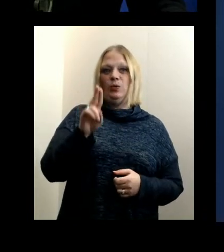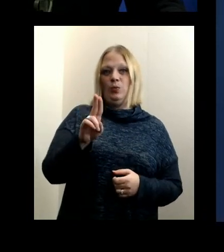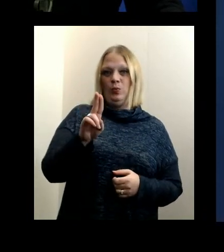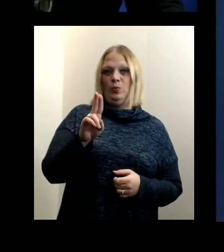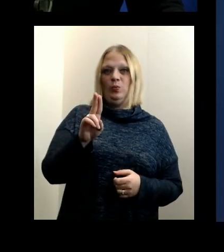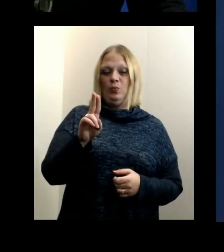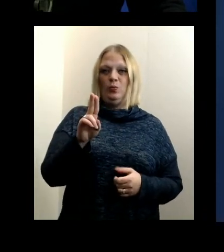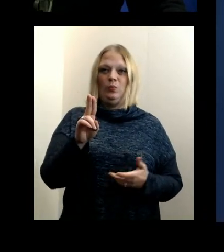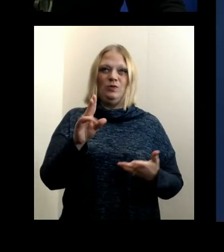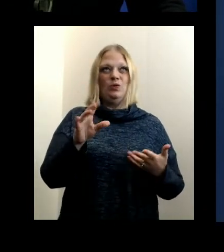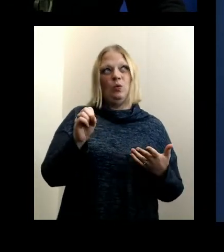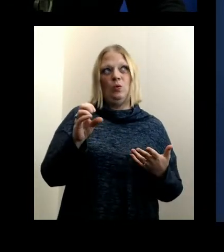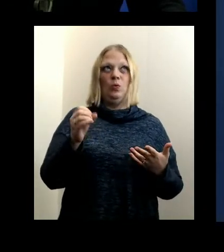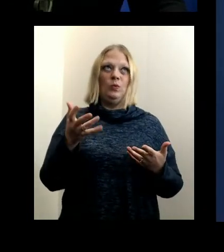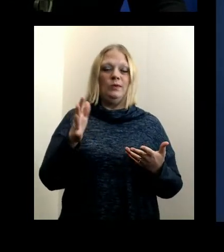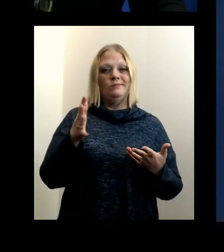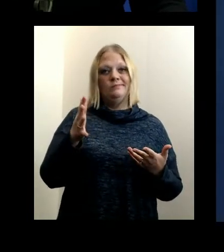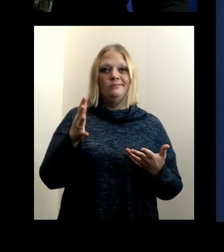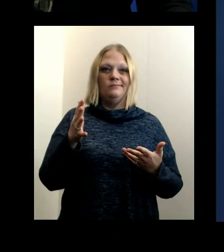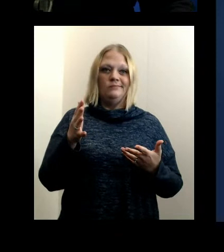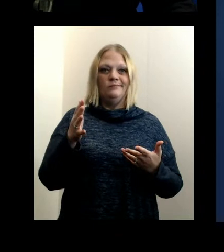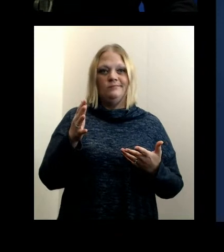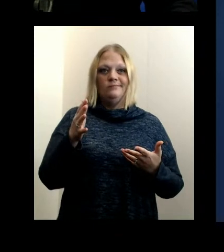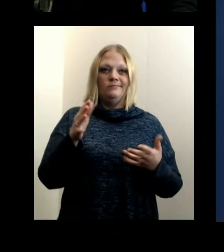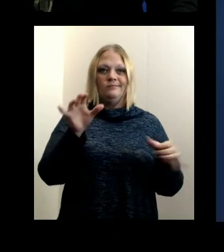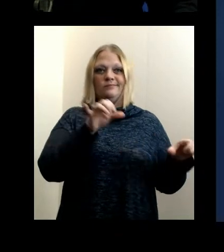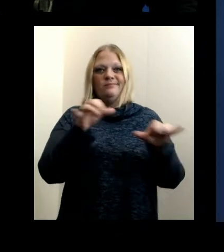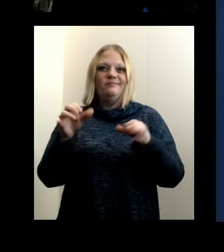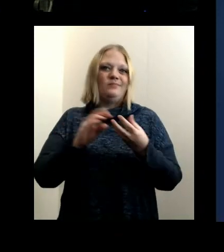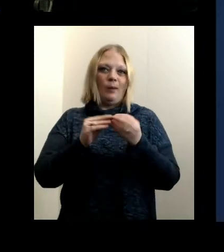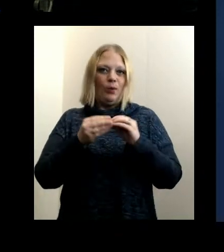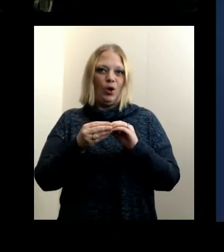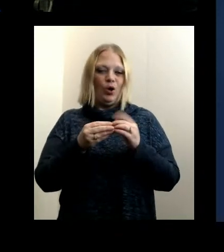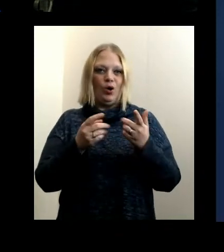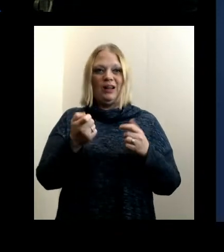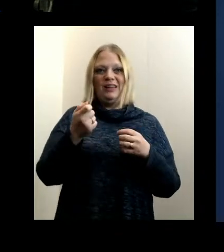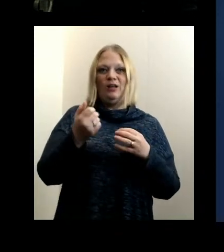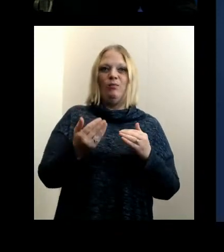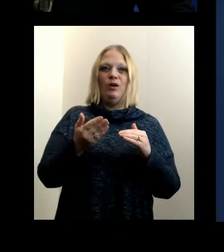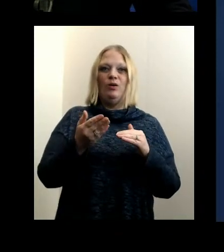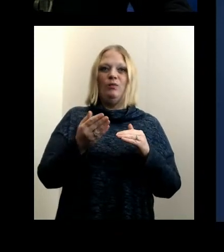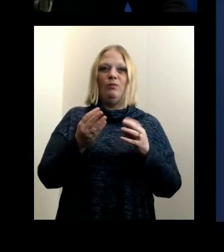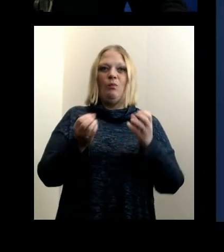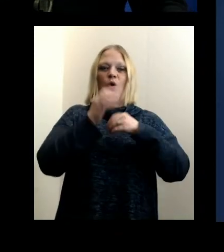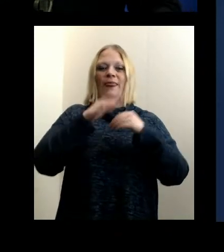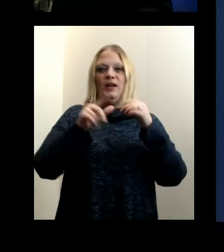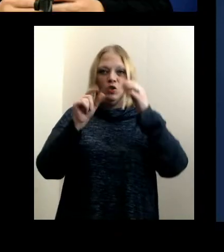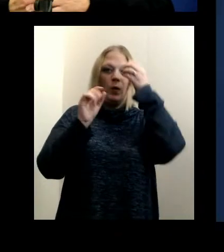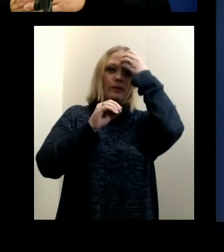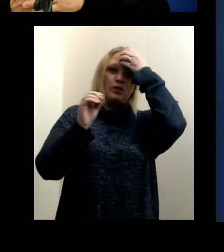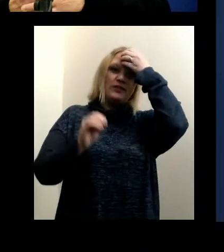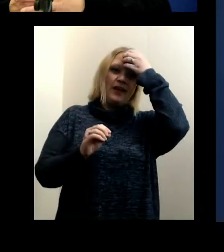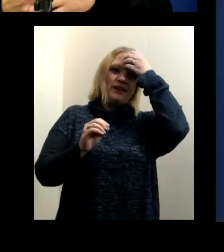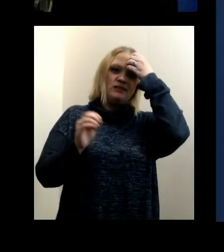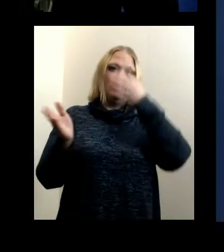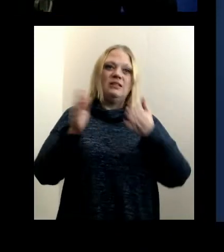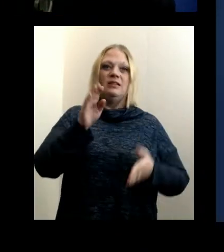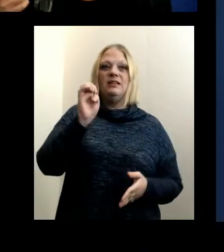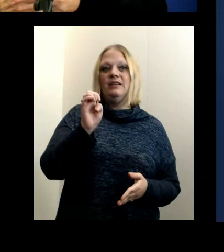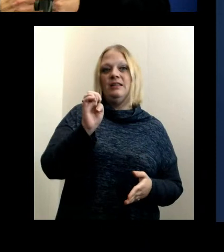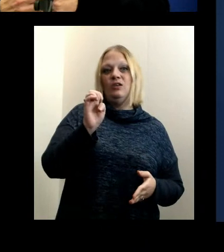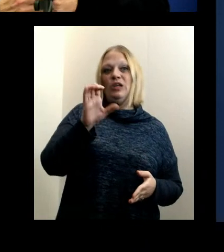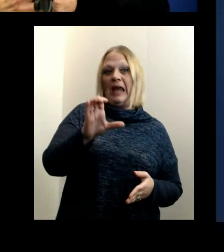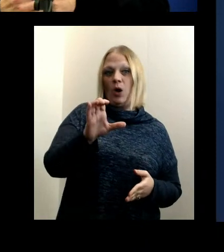So we're kind of where we have been in with regards to that number, with a little more than 20%. And then when it comes to Erie County,